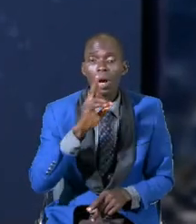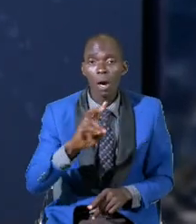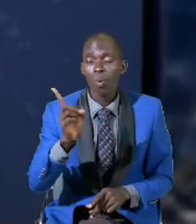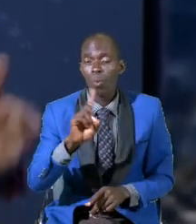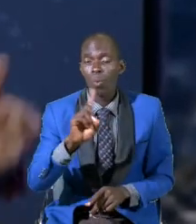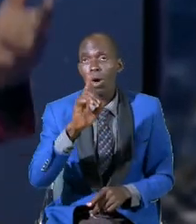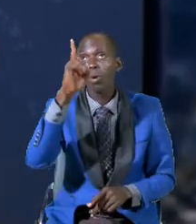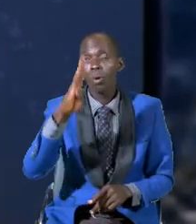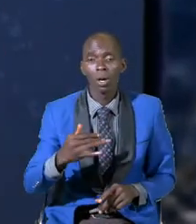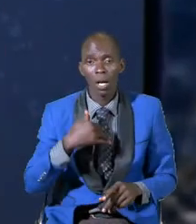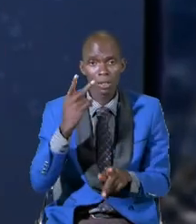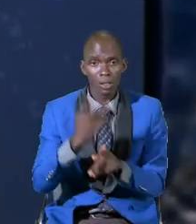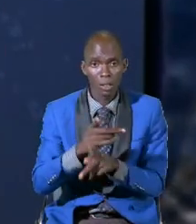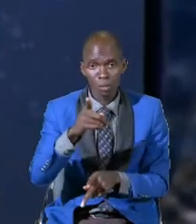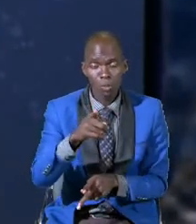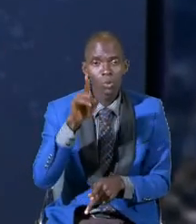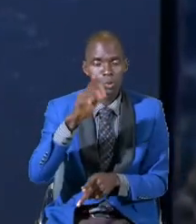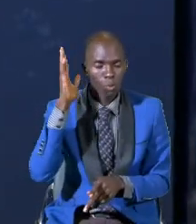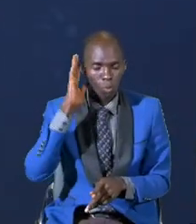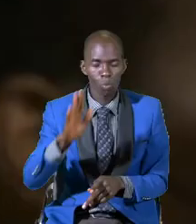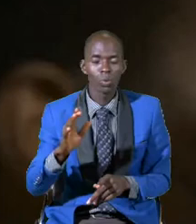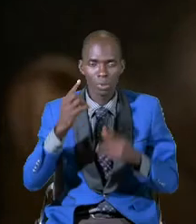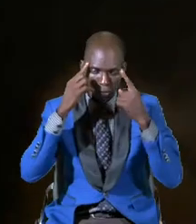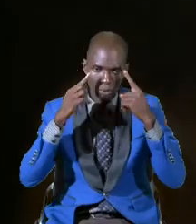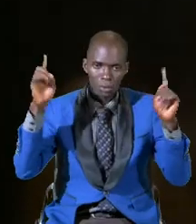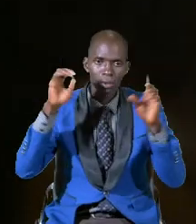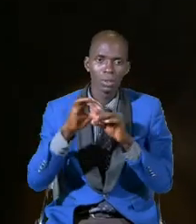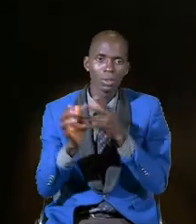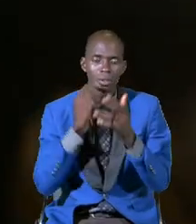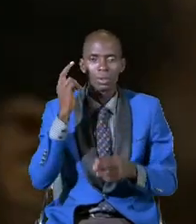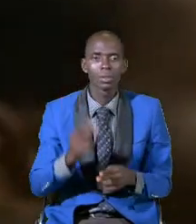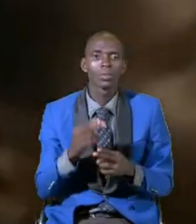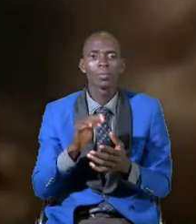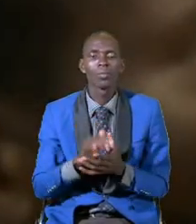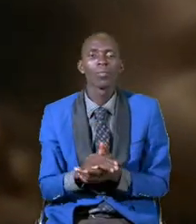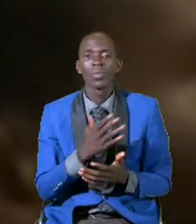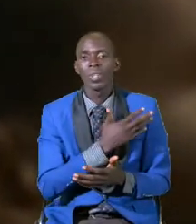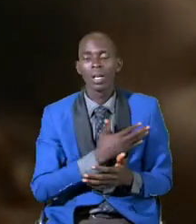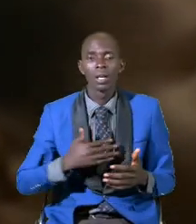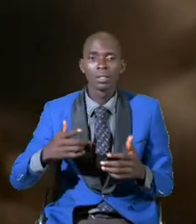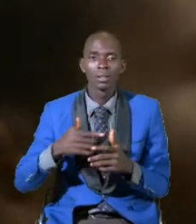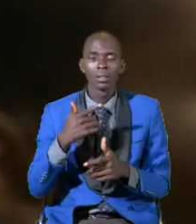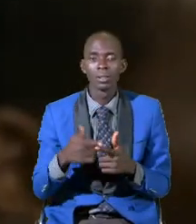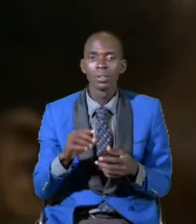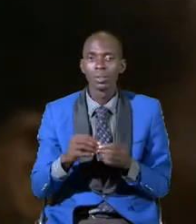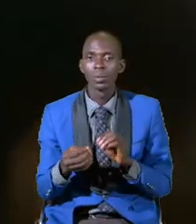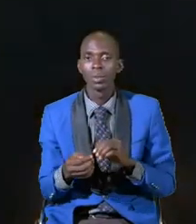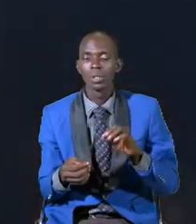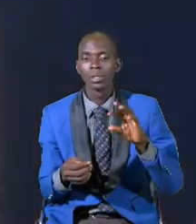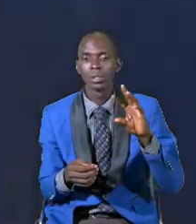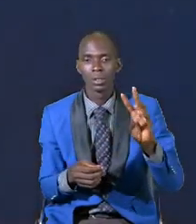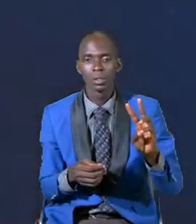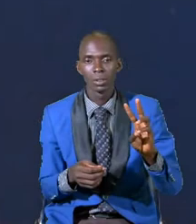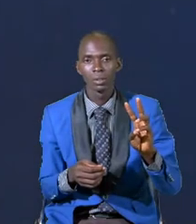you will be, you will thrive in Jesus' name. And then number six, in the